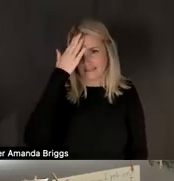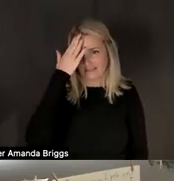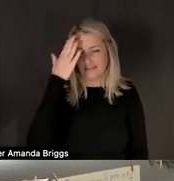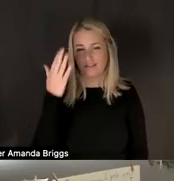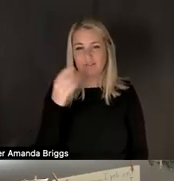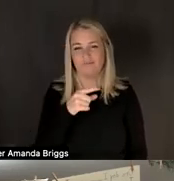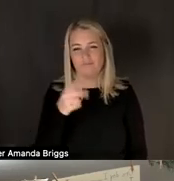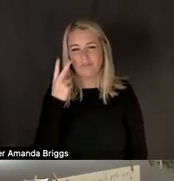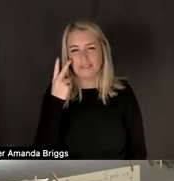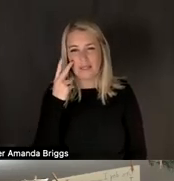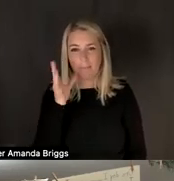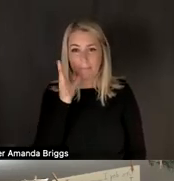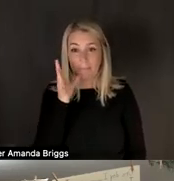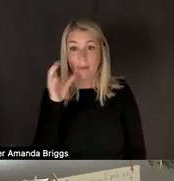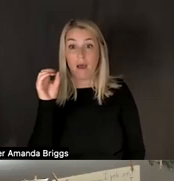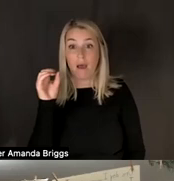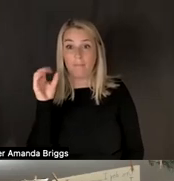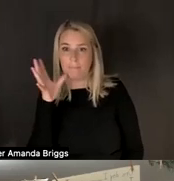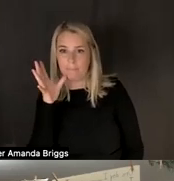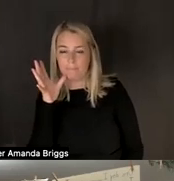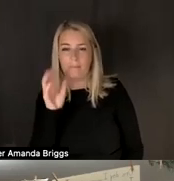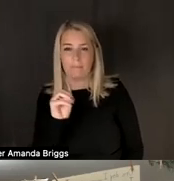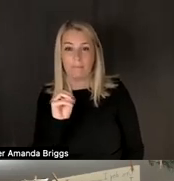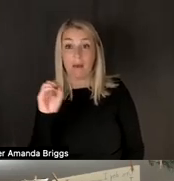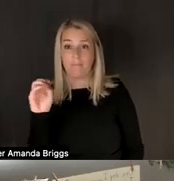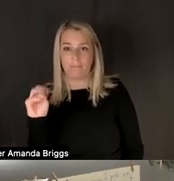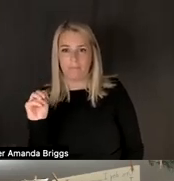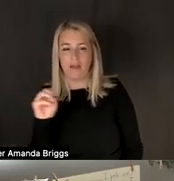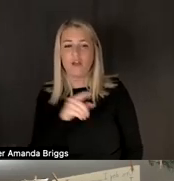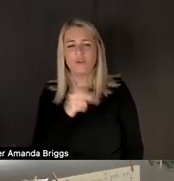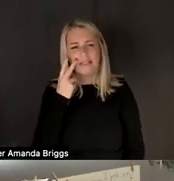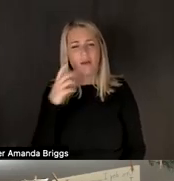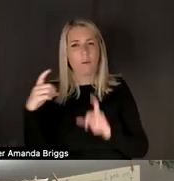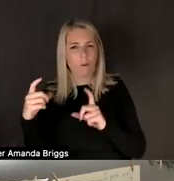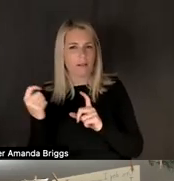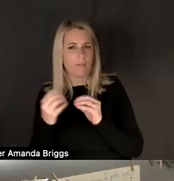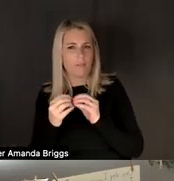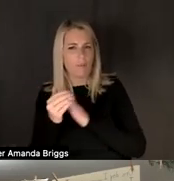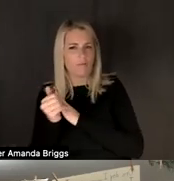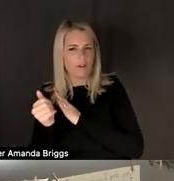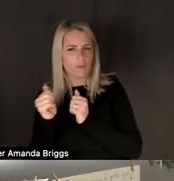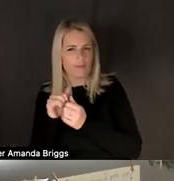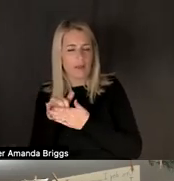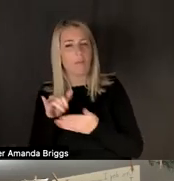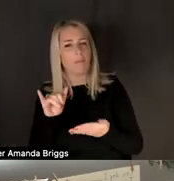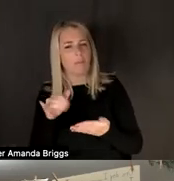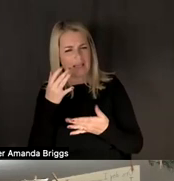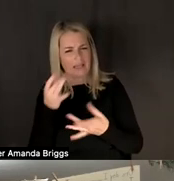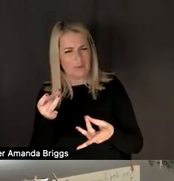see that it's interesting that they're a little bit more proficient with this. So that's interesting. You would think that, okay,